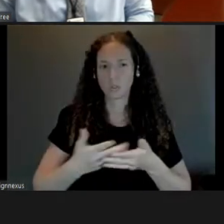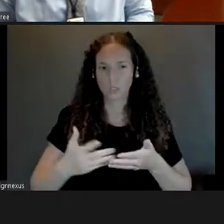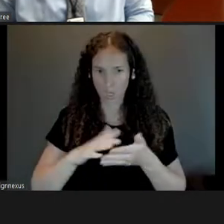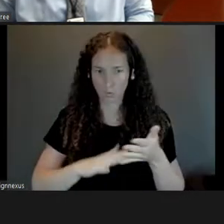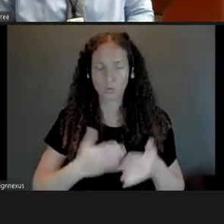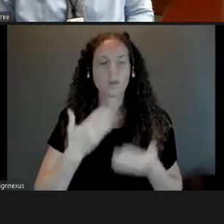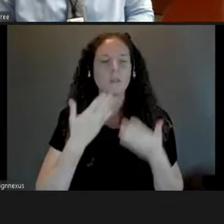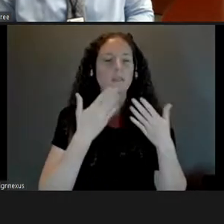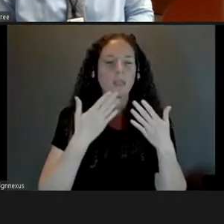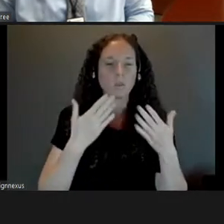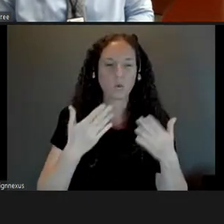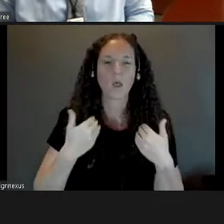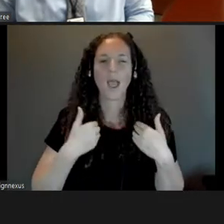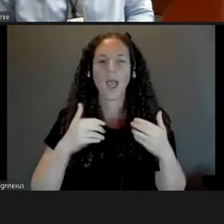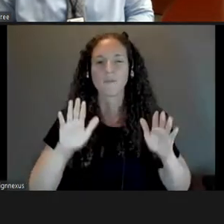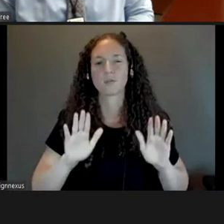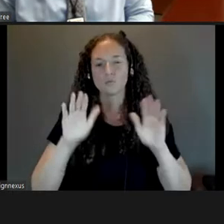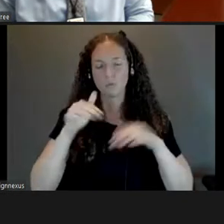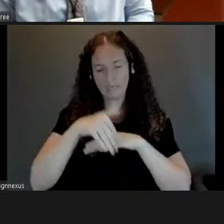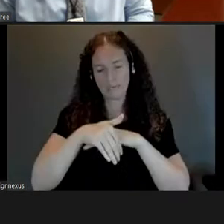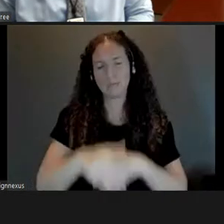you, everyone. Have a great evening.